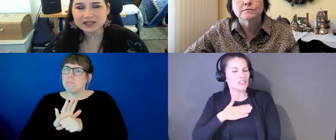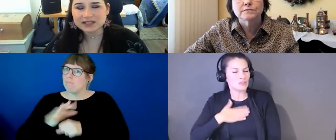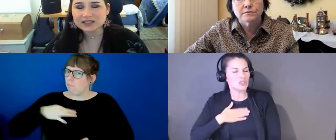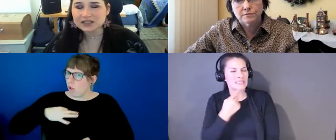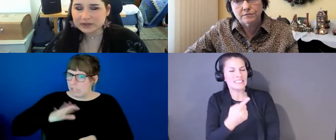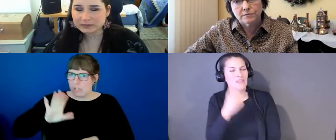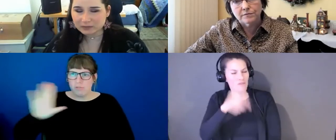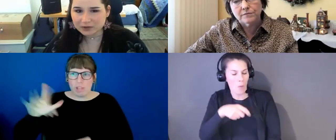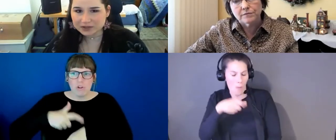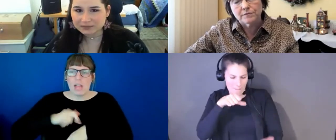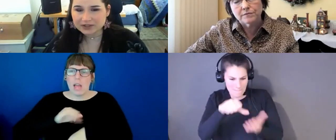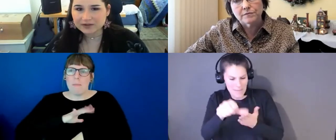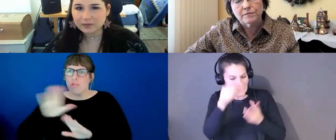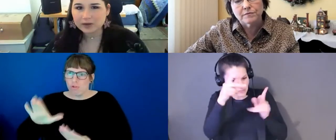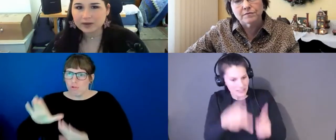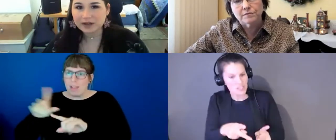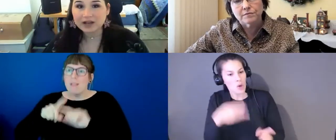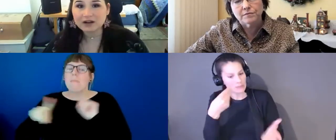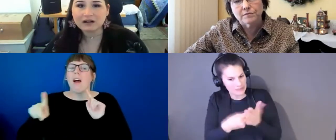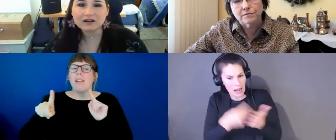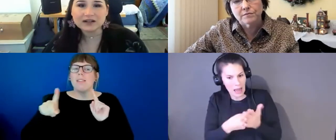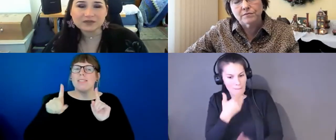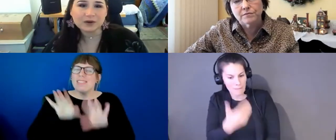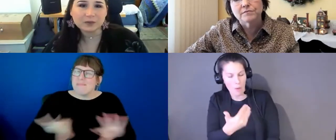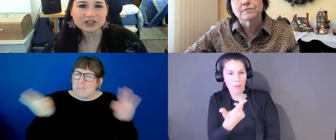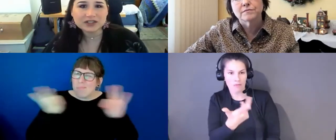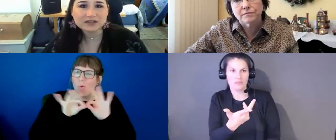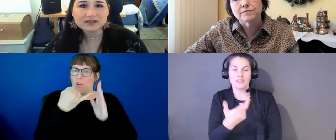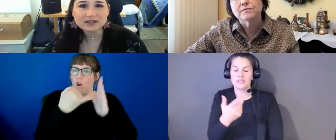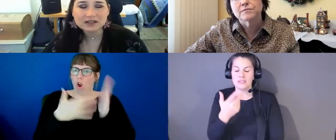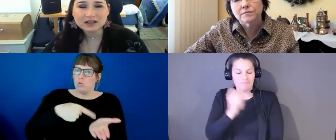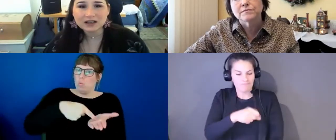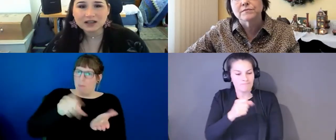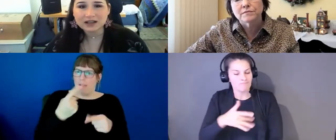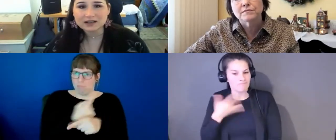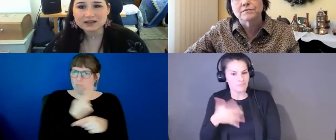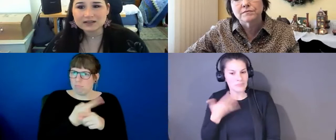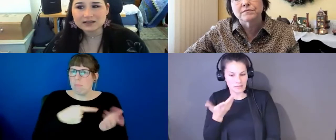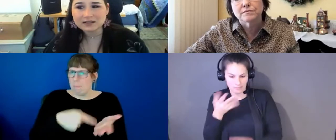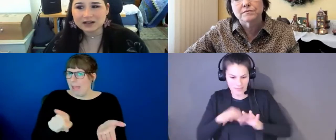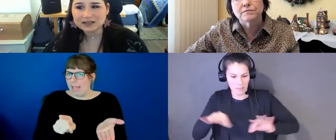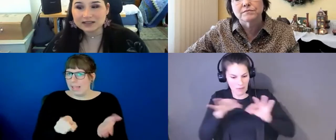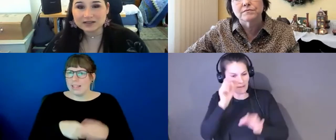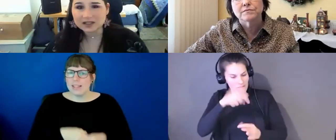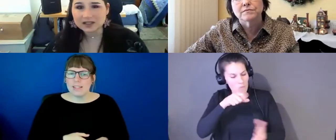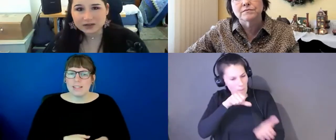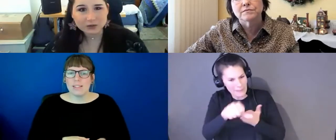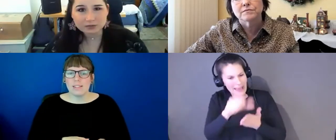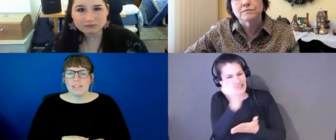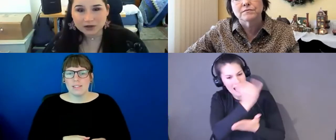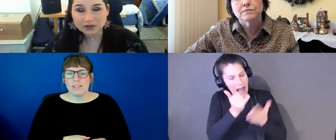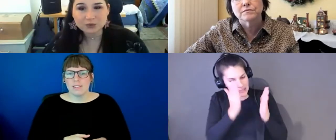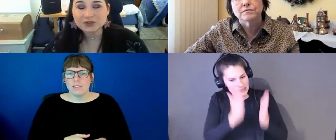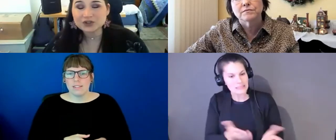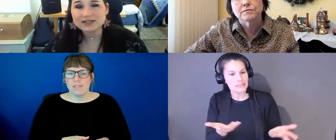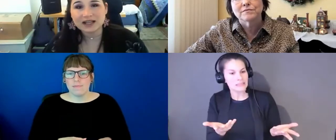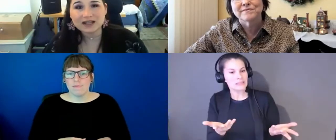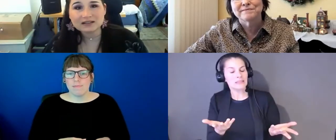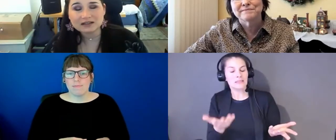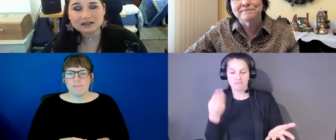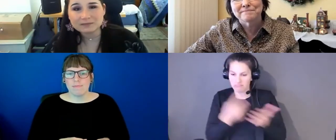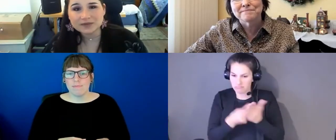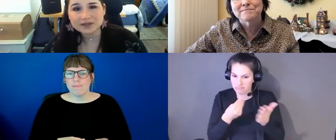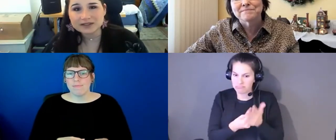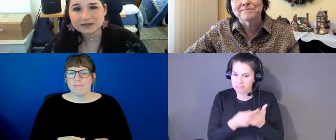always felt that it's extremely important to make sure that we pay our artists fair wages. And it sounds like you are doing just